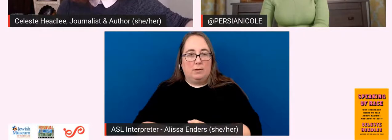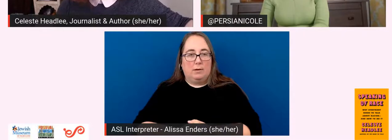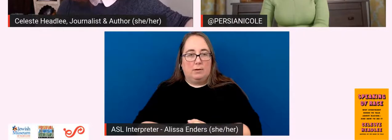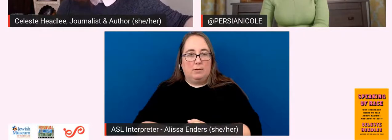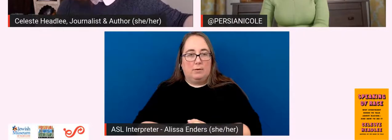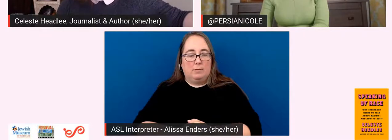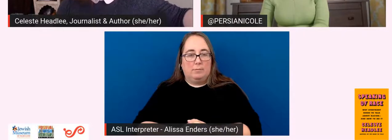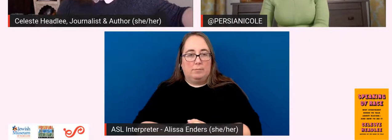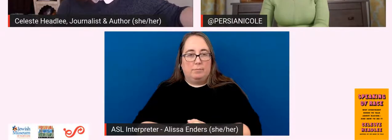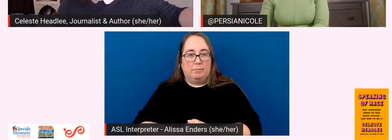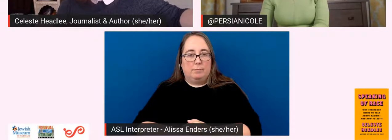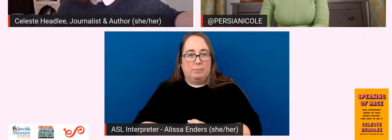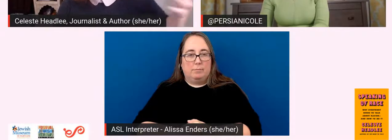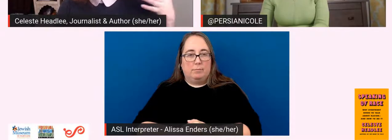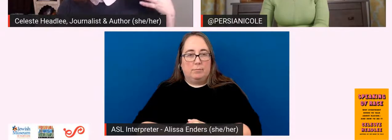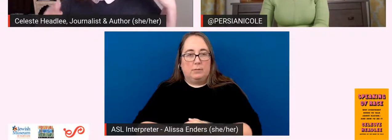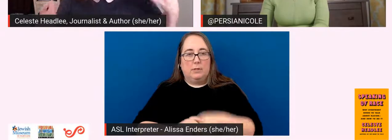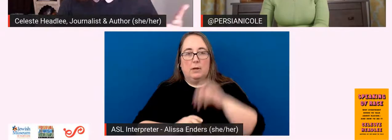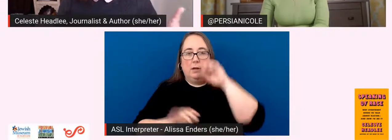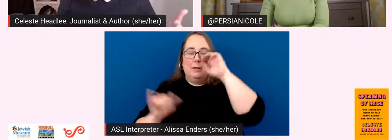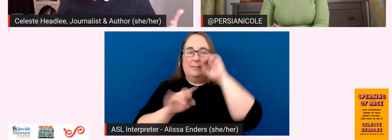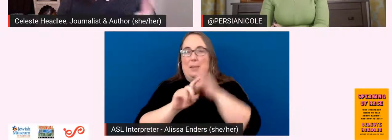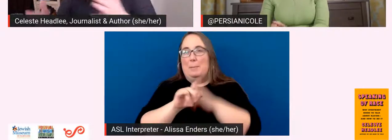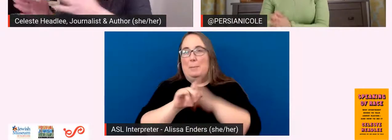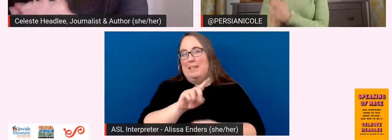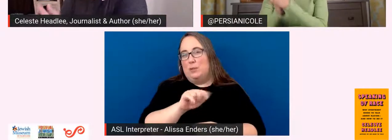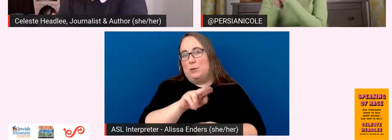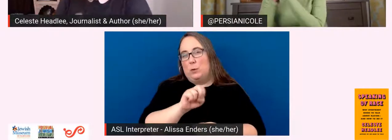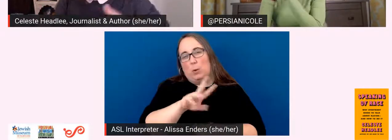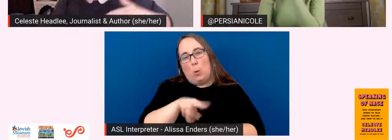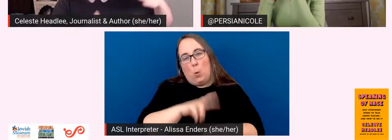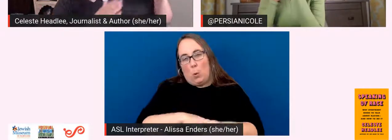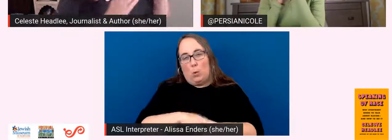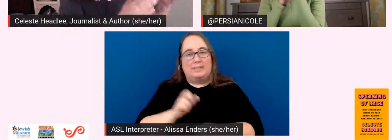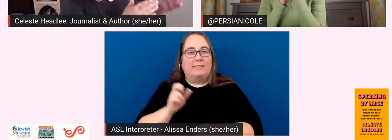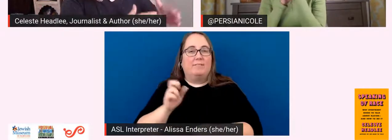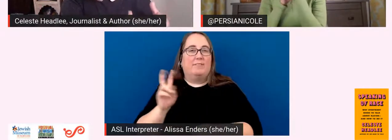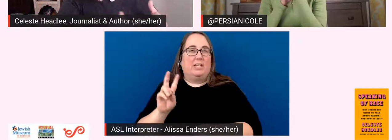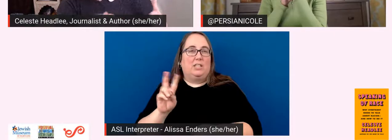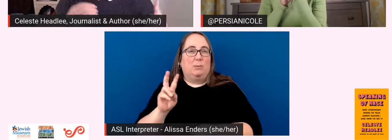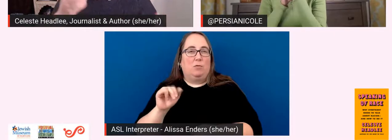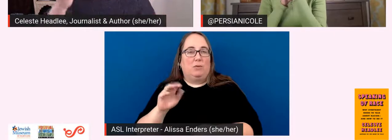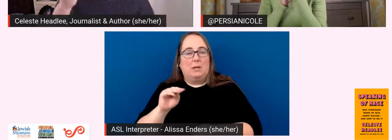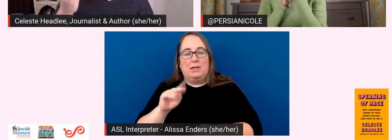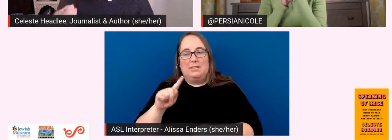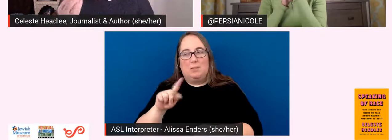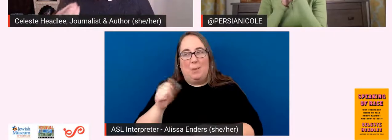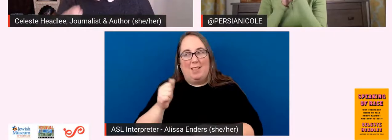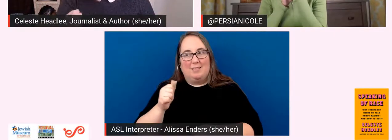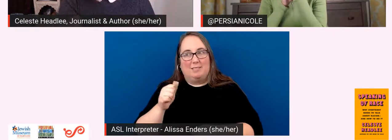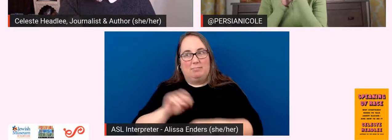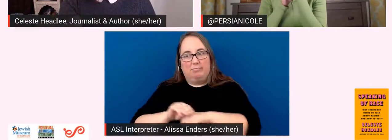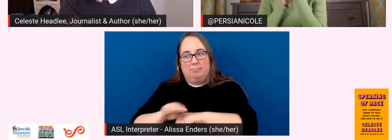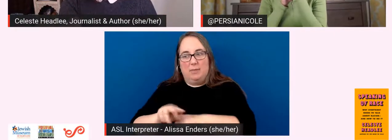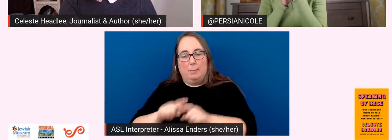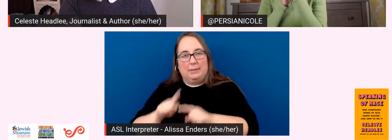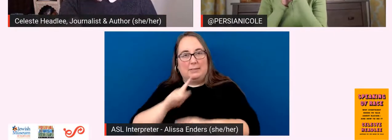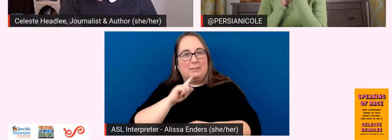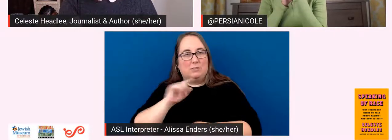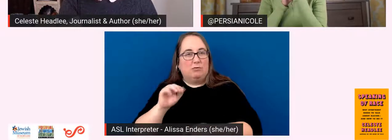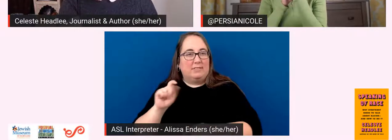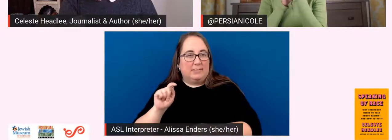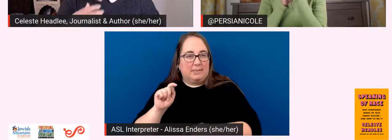bad as David Duke? Of course not. He's a victim of racism. Someone else is a perpetrator, but he is racist.